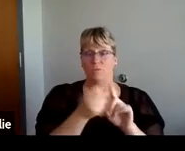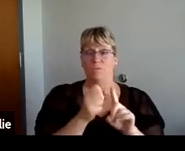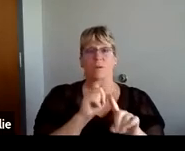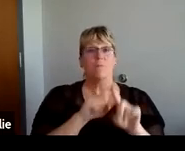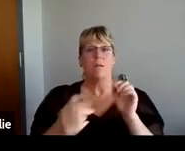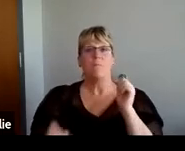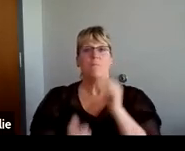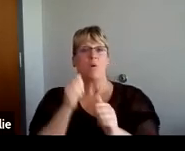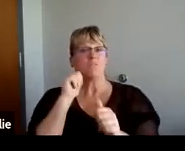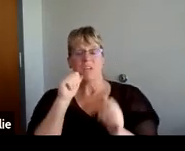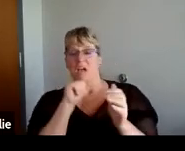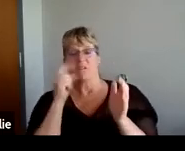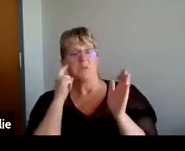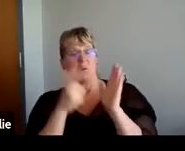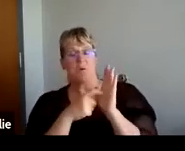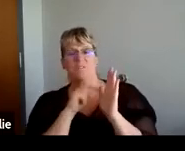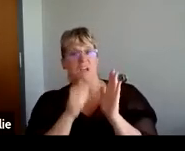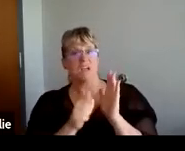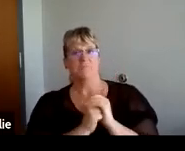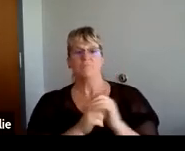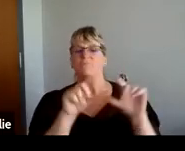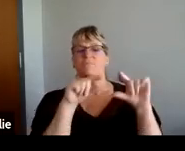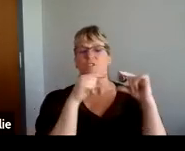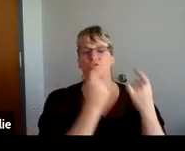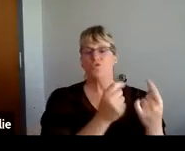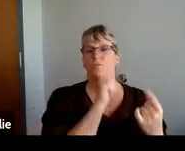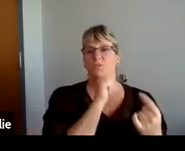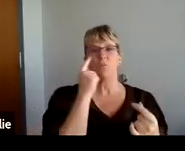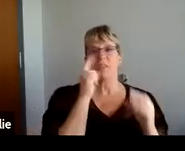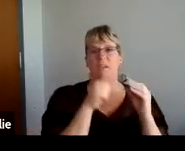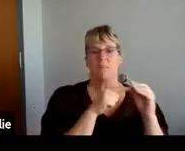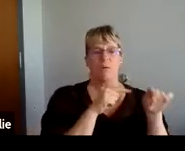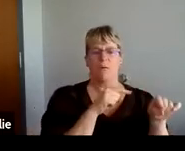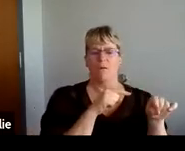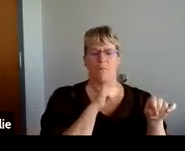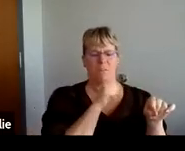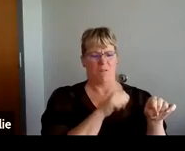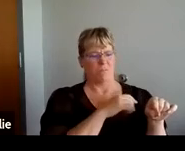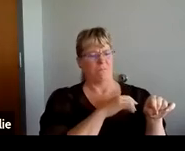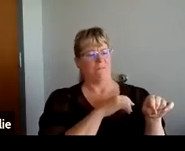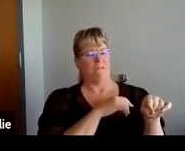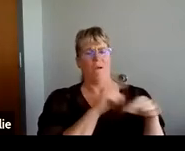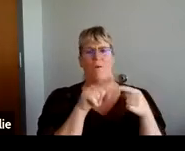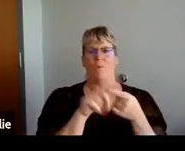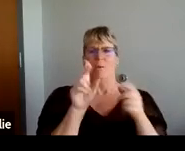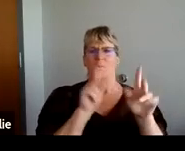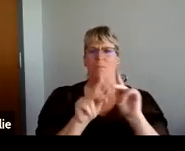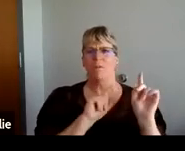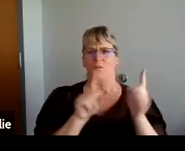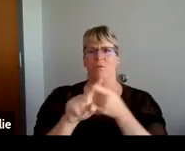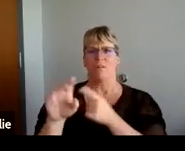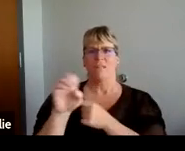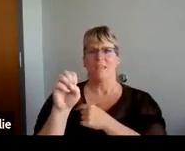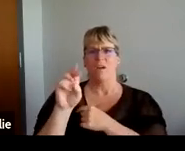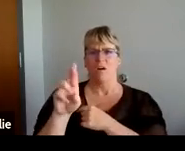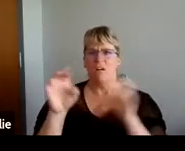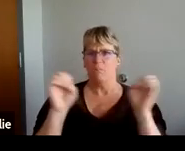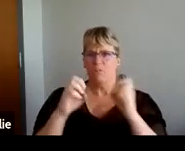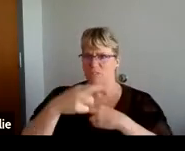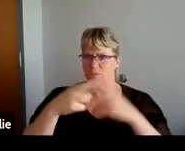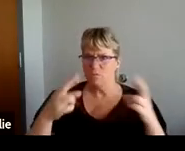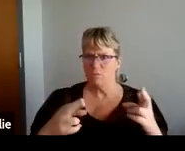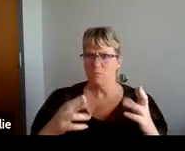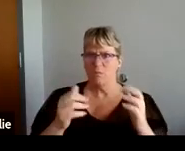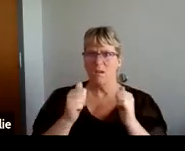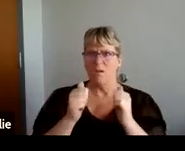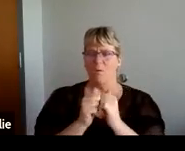unnoticed. It's a group that we don't tend to think of things when individuals come into the emergency room with